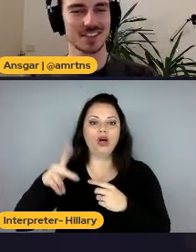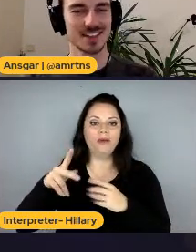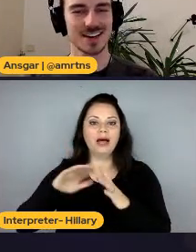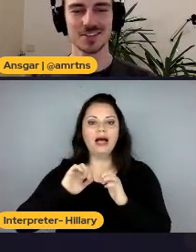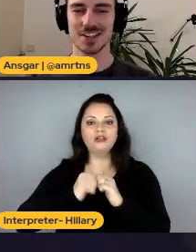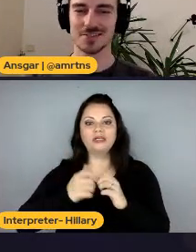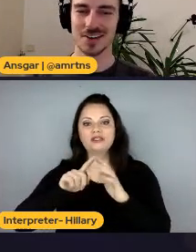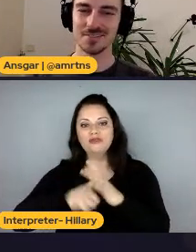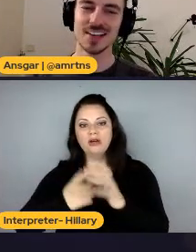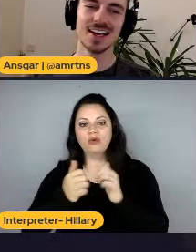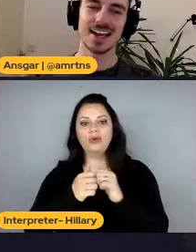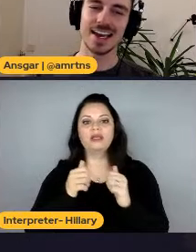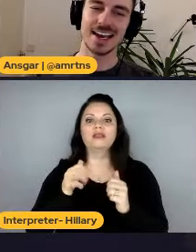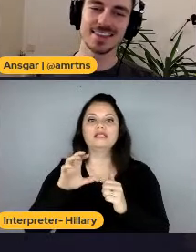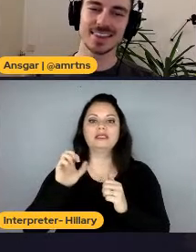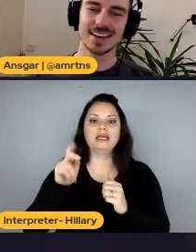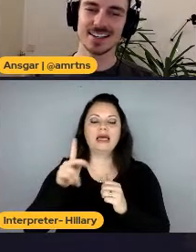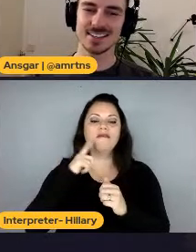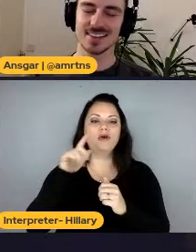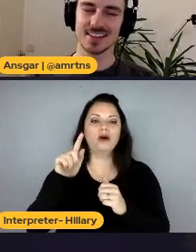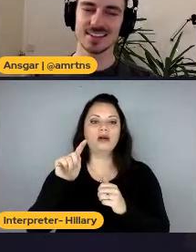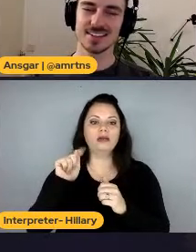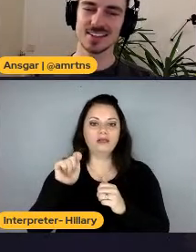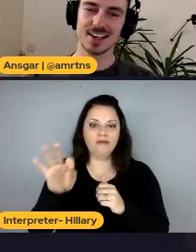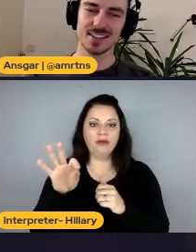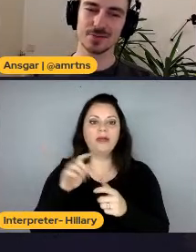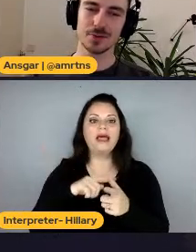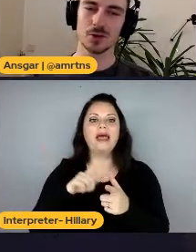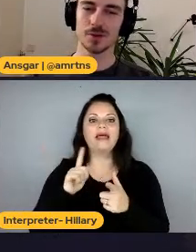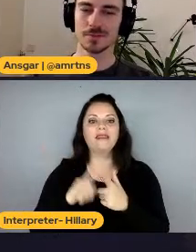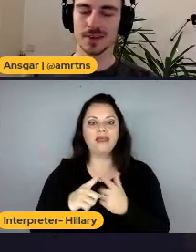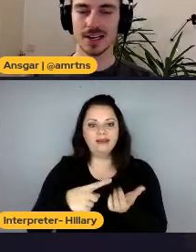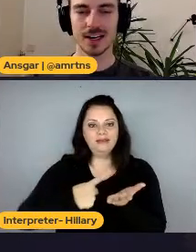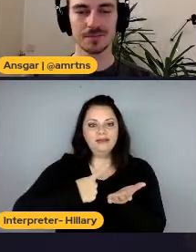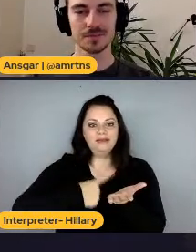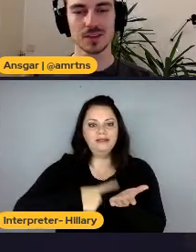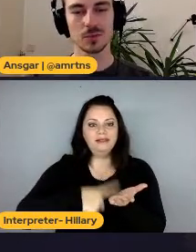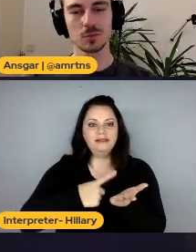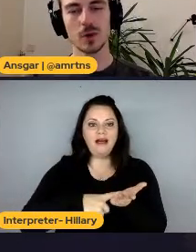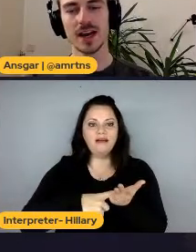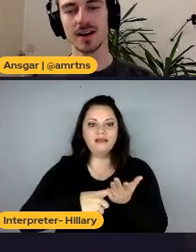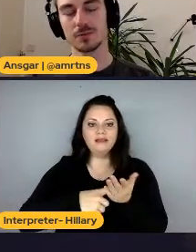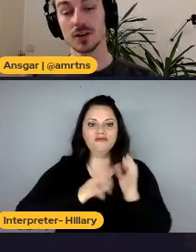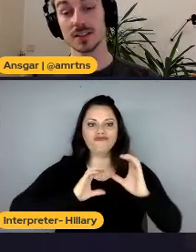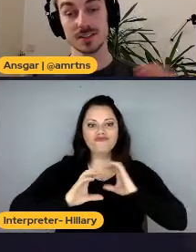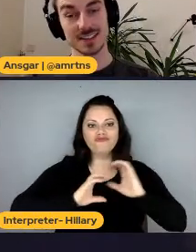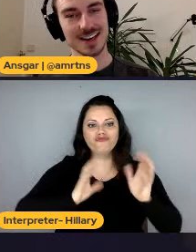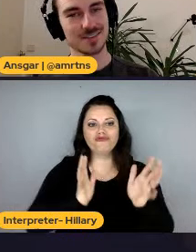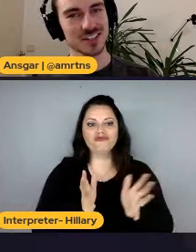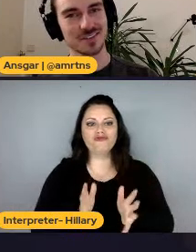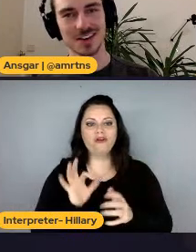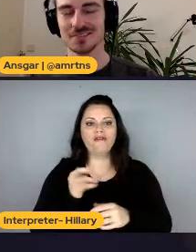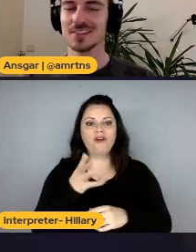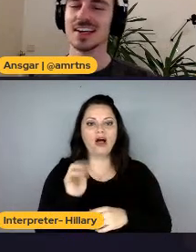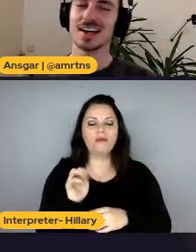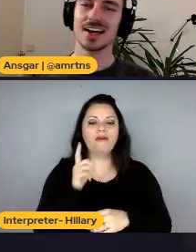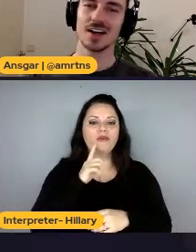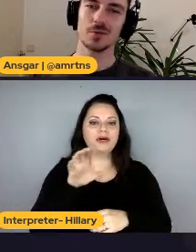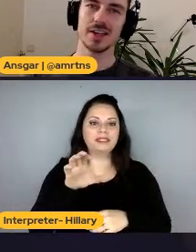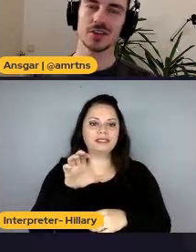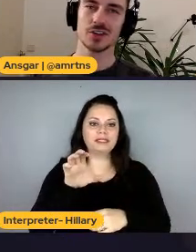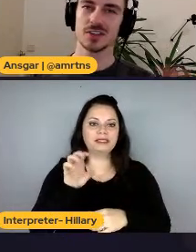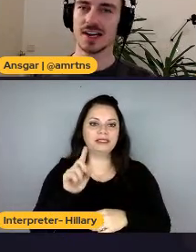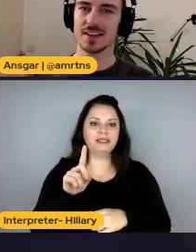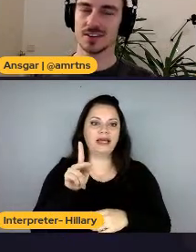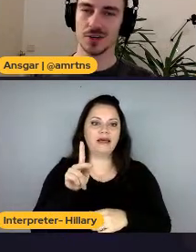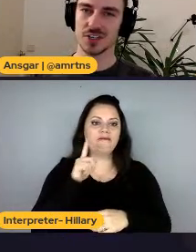with the CDK for Terraform. And there's the Discuss forum for CDK for Terraform,